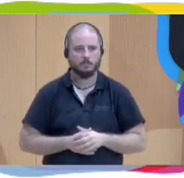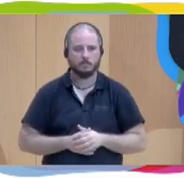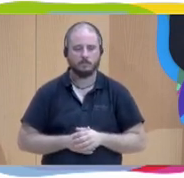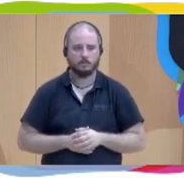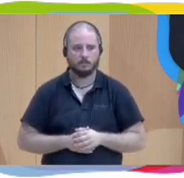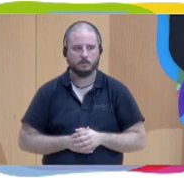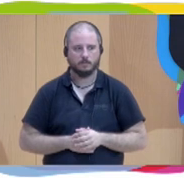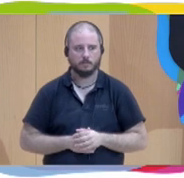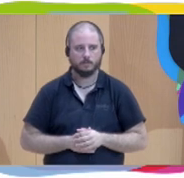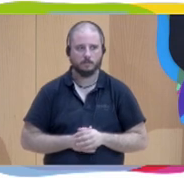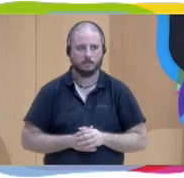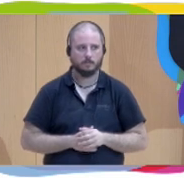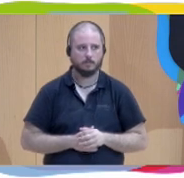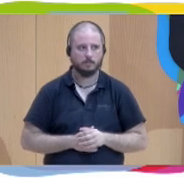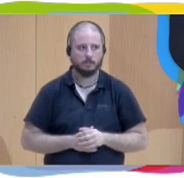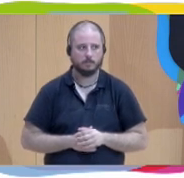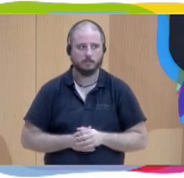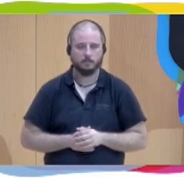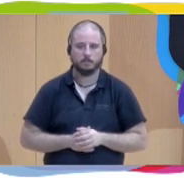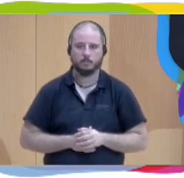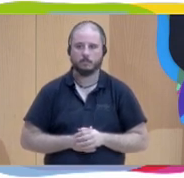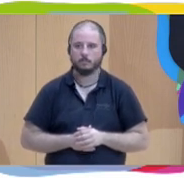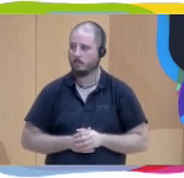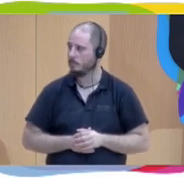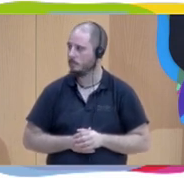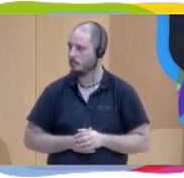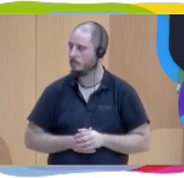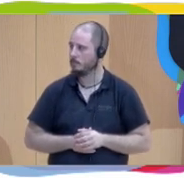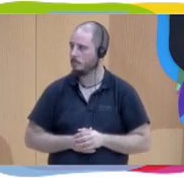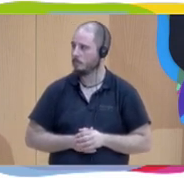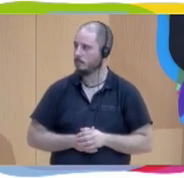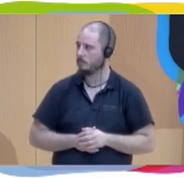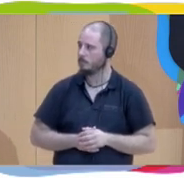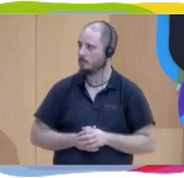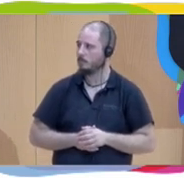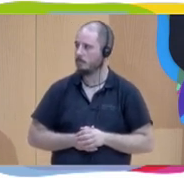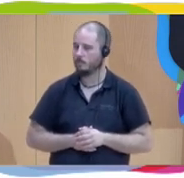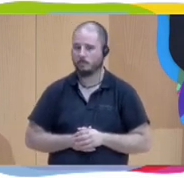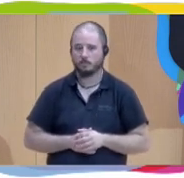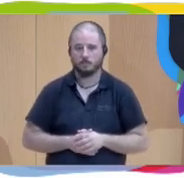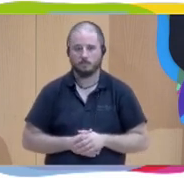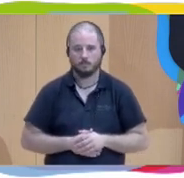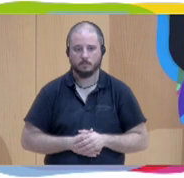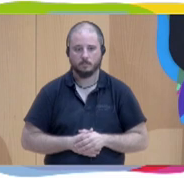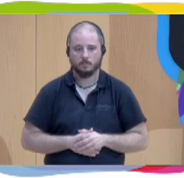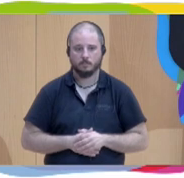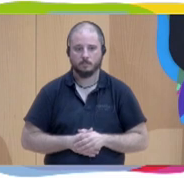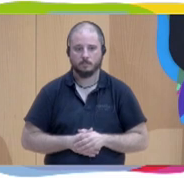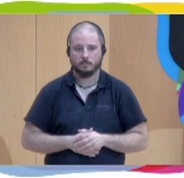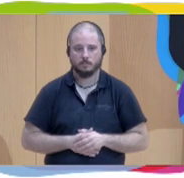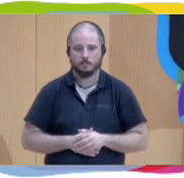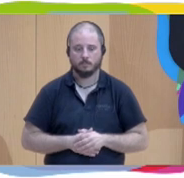Okay. Can't you ask something else which is not so large